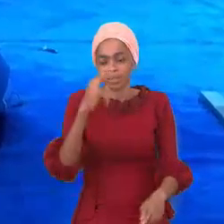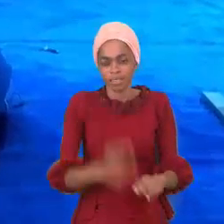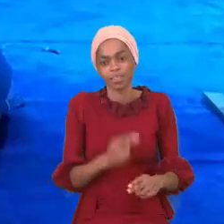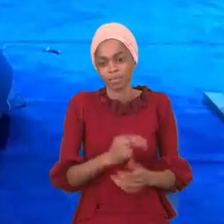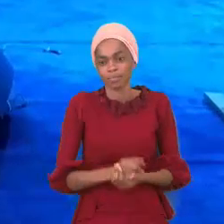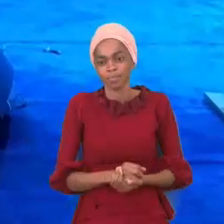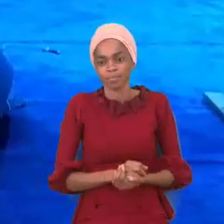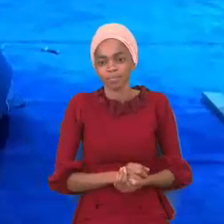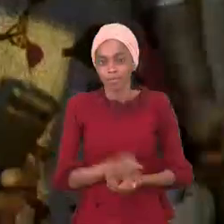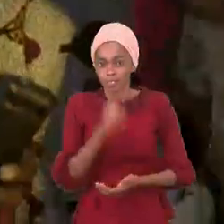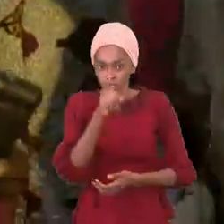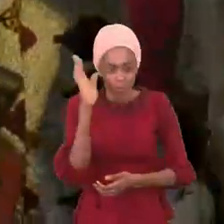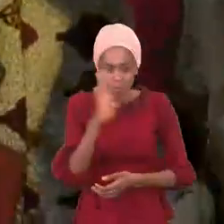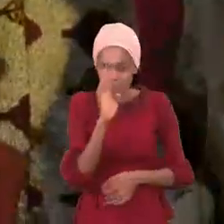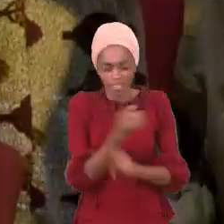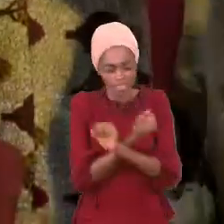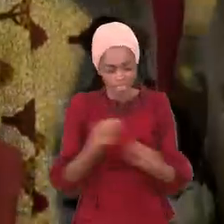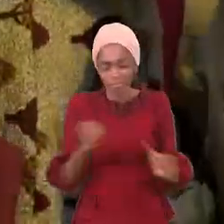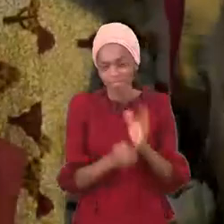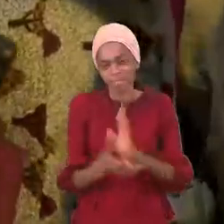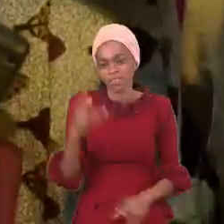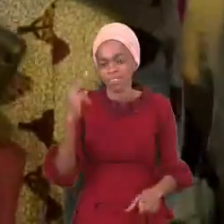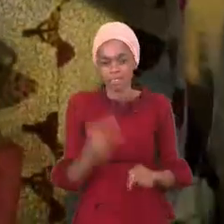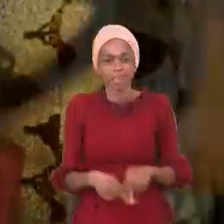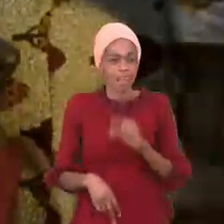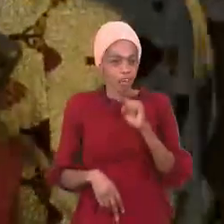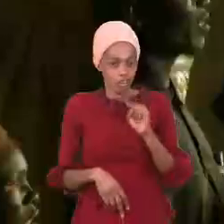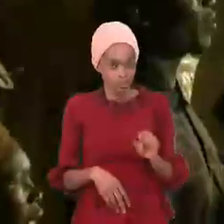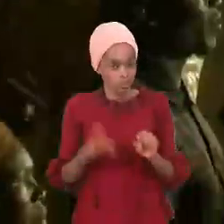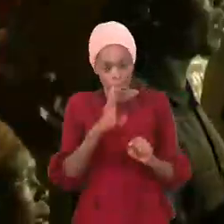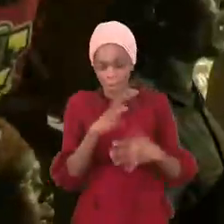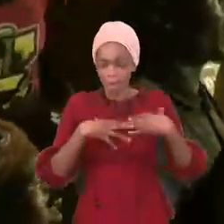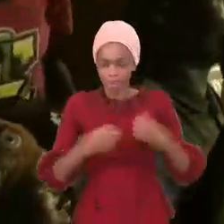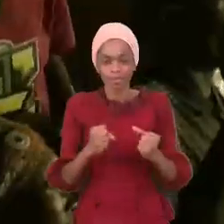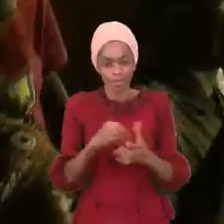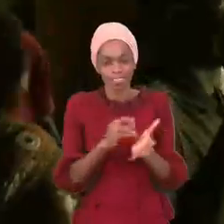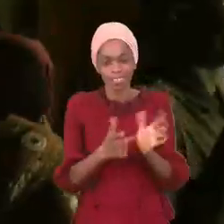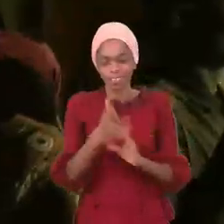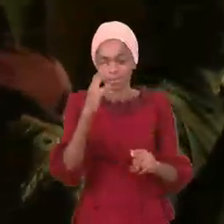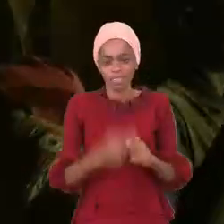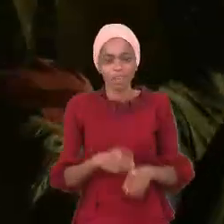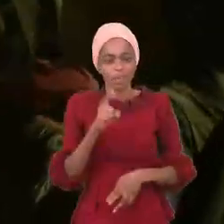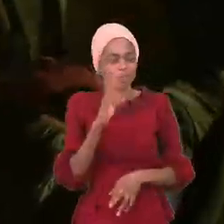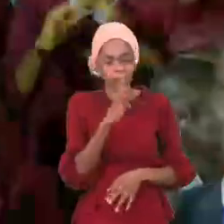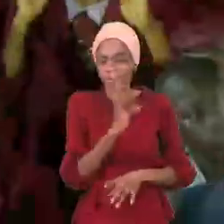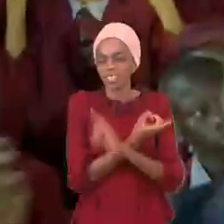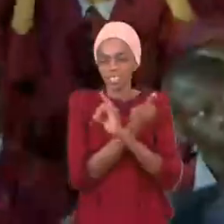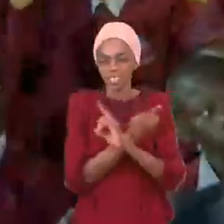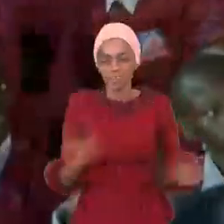You will be saved. You'll be healed. You'll be